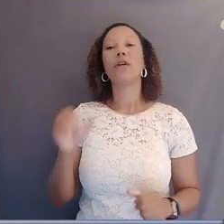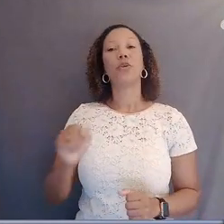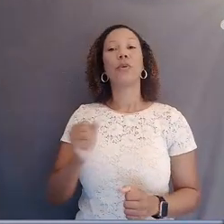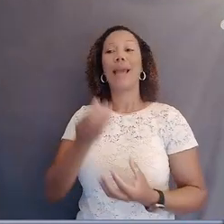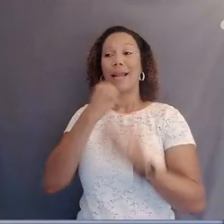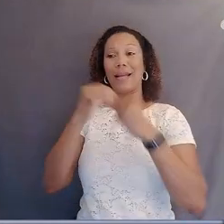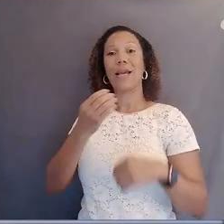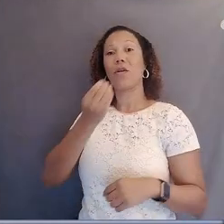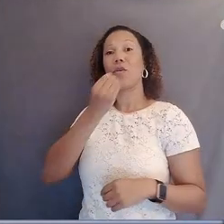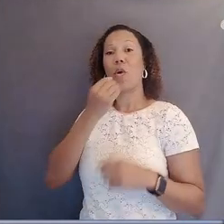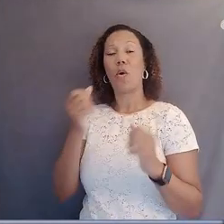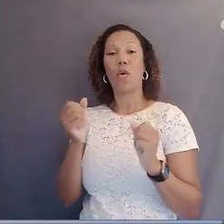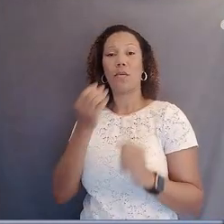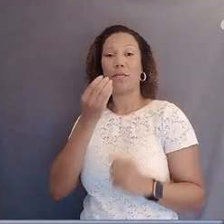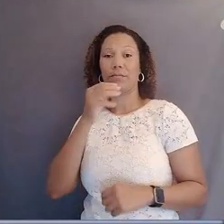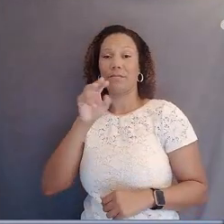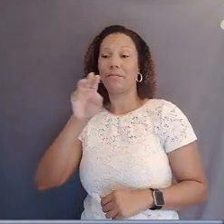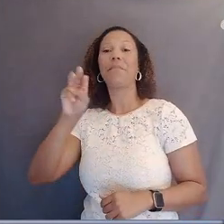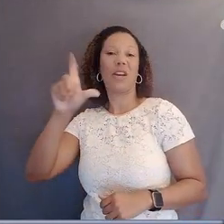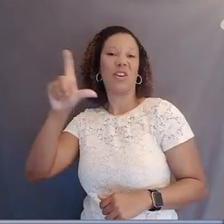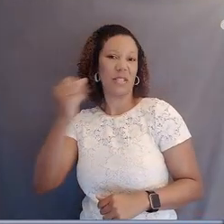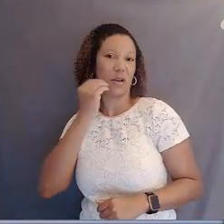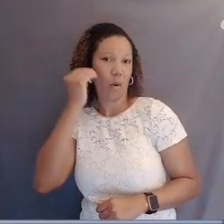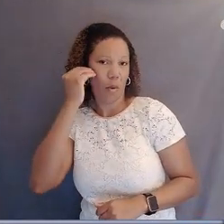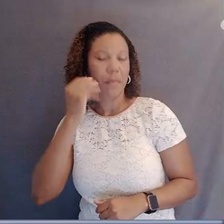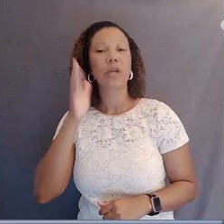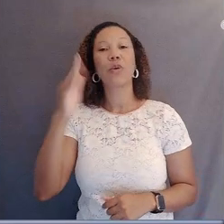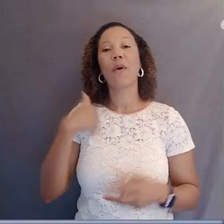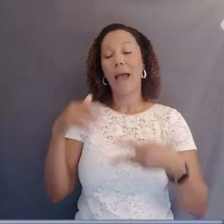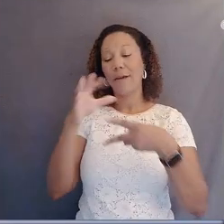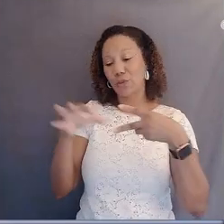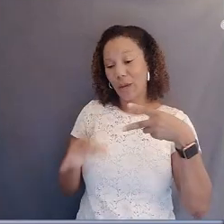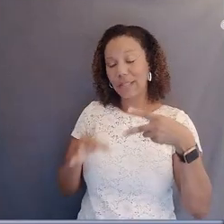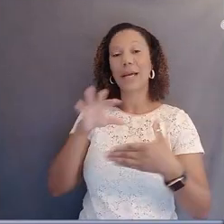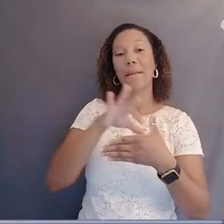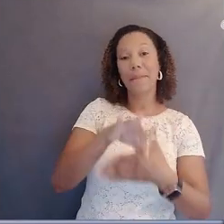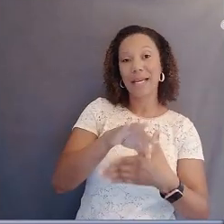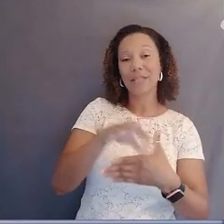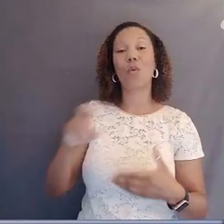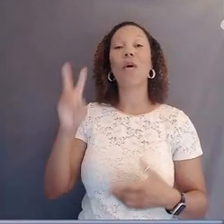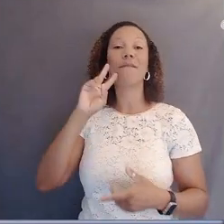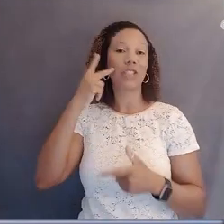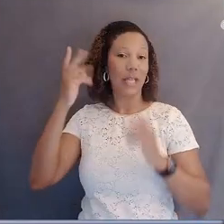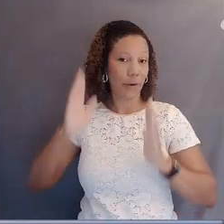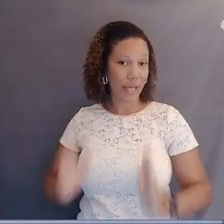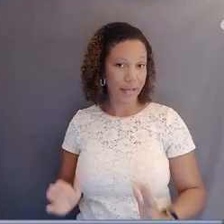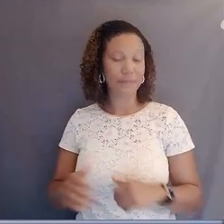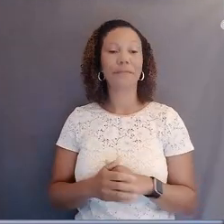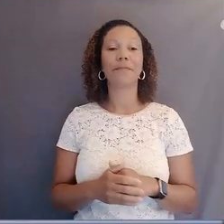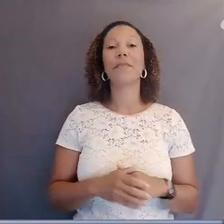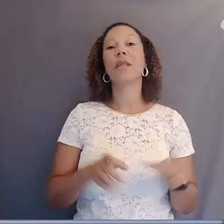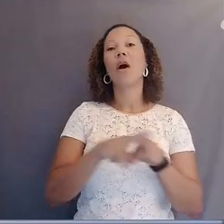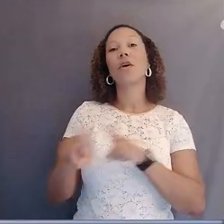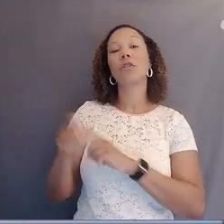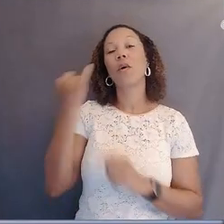home, and then families will be offered a choice of meat or vegetarian option. And then qualified students that